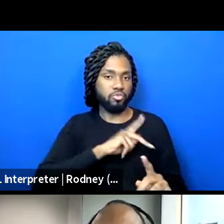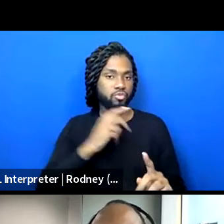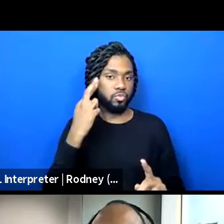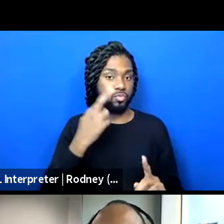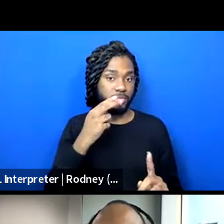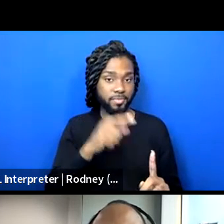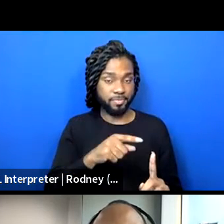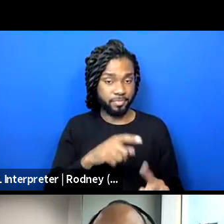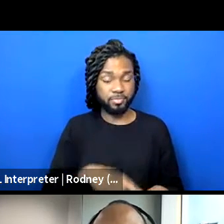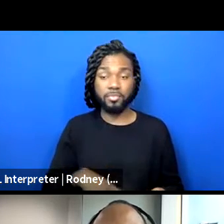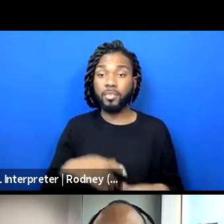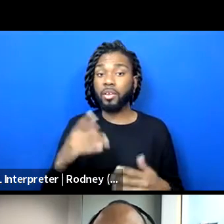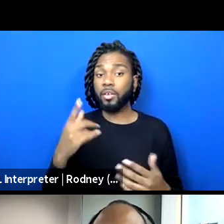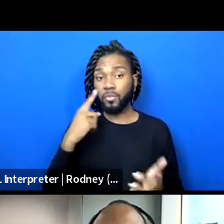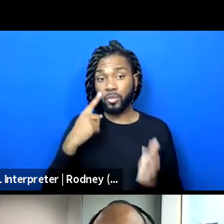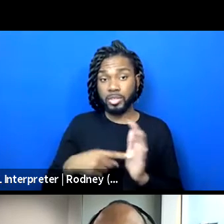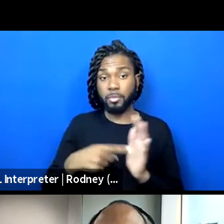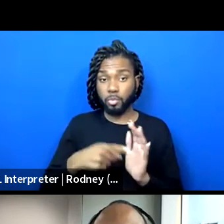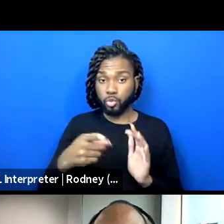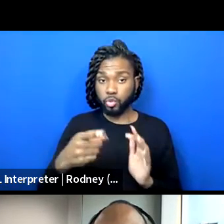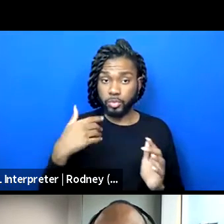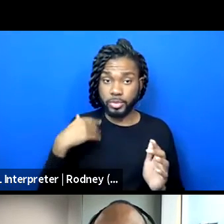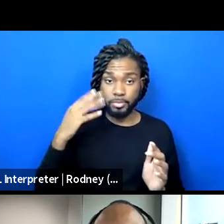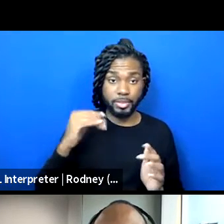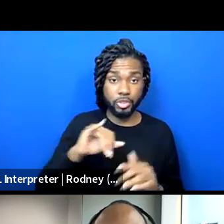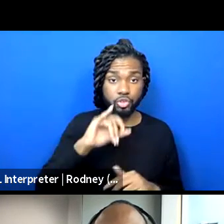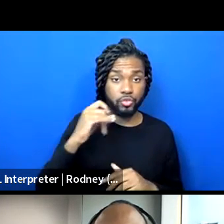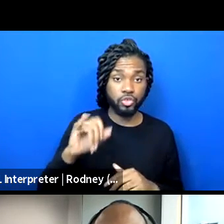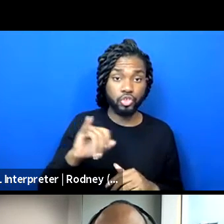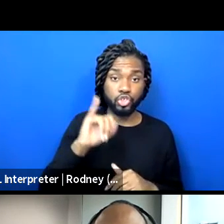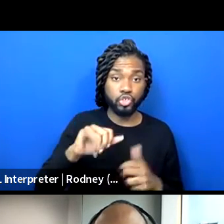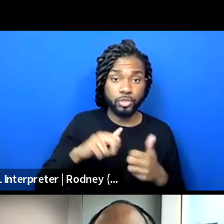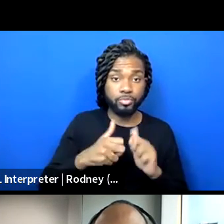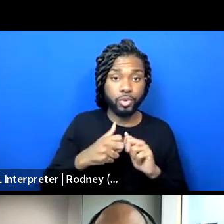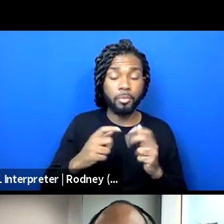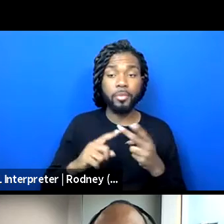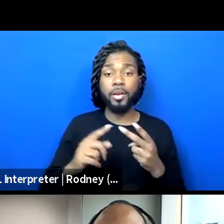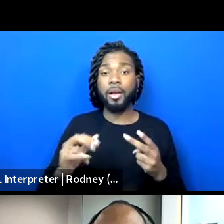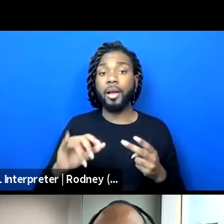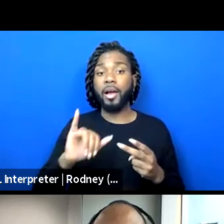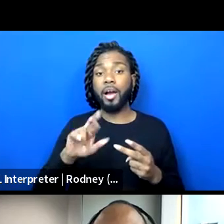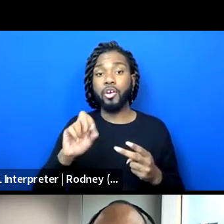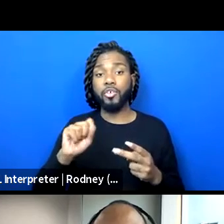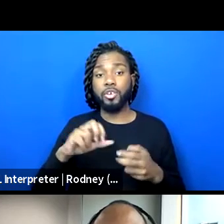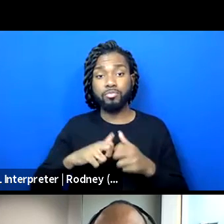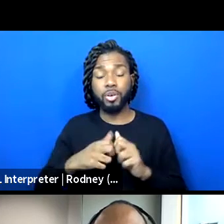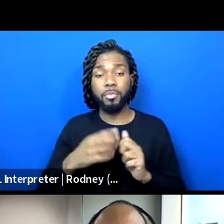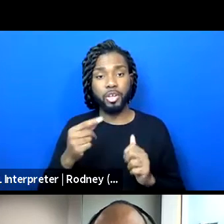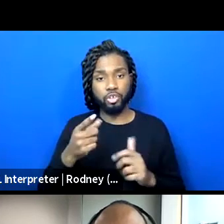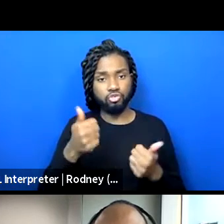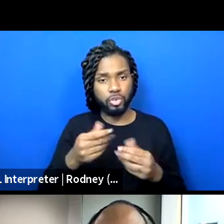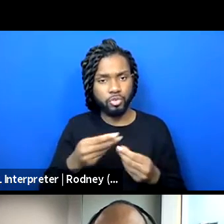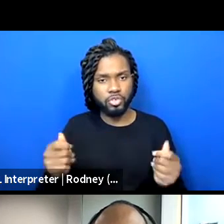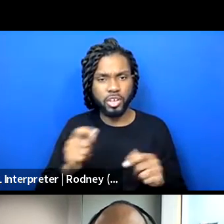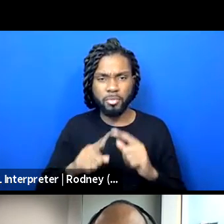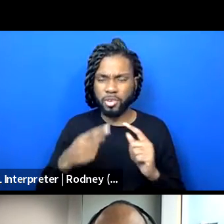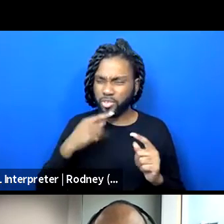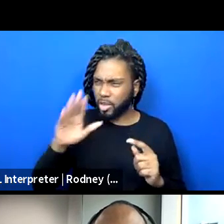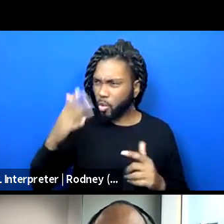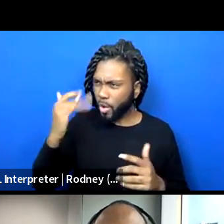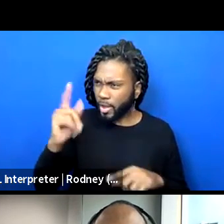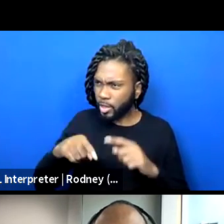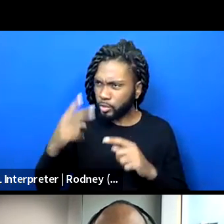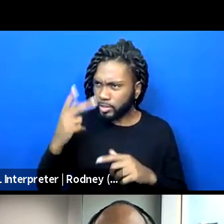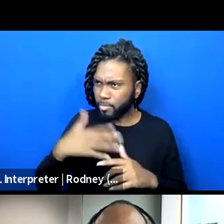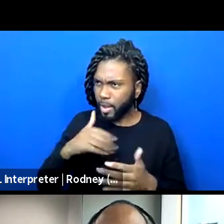right? So have you ever had an insurance issue or an IRS issue and you're trying to resolve it and you're like, wait, why can't you see my account balance in